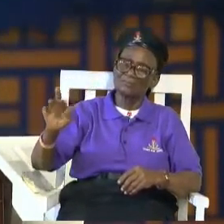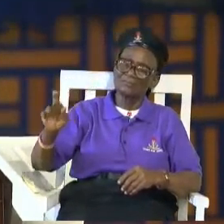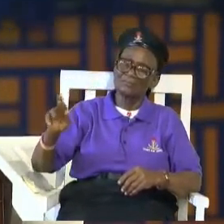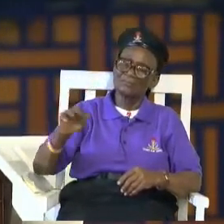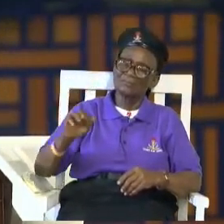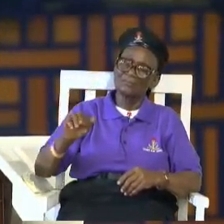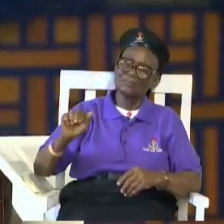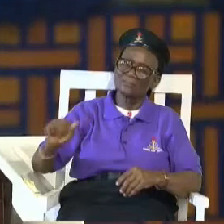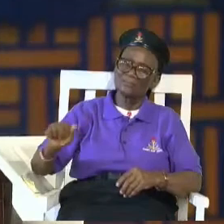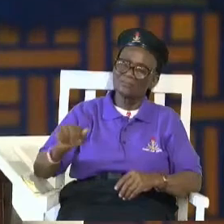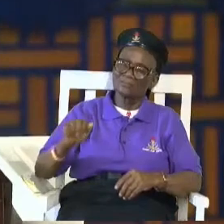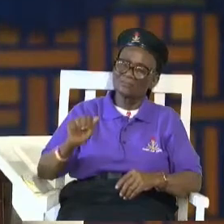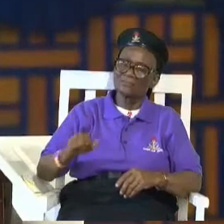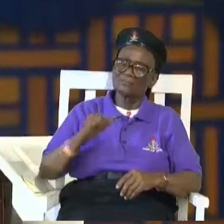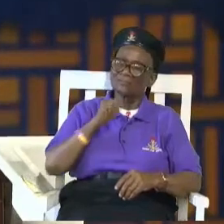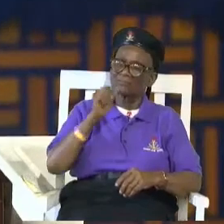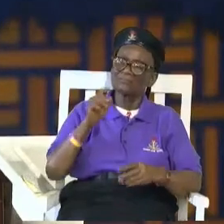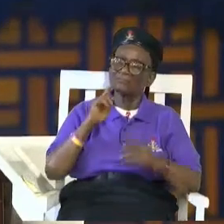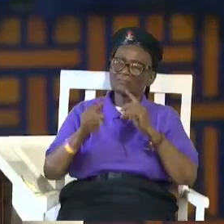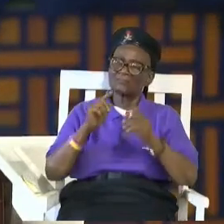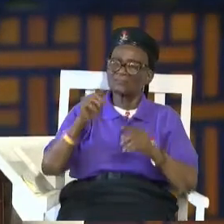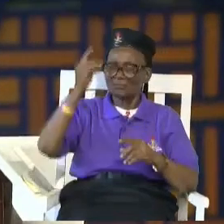won't allow him to talk.